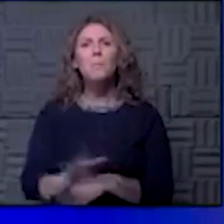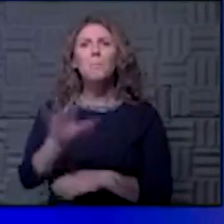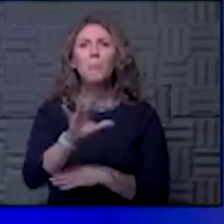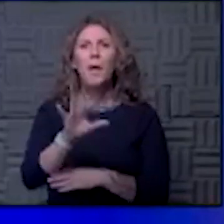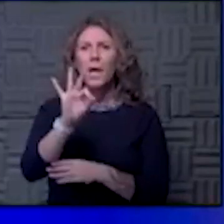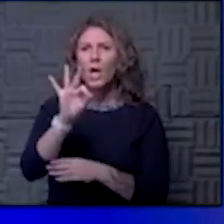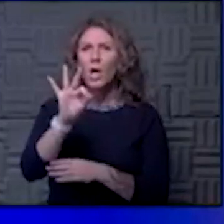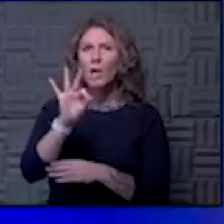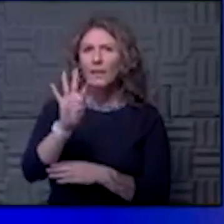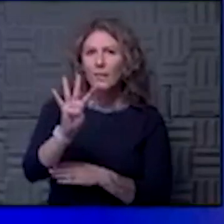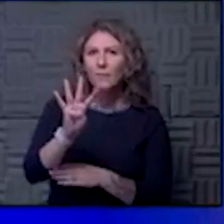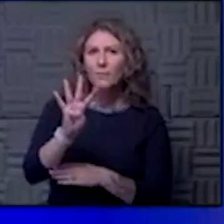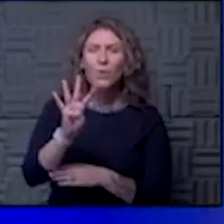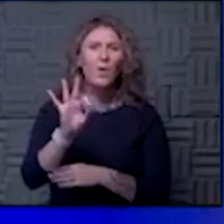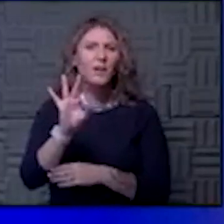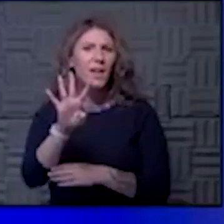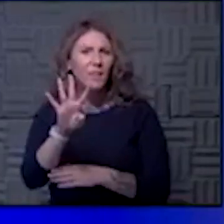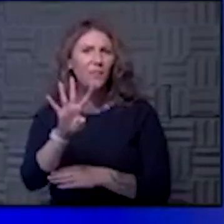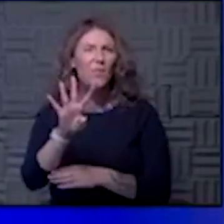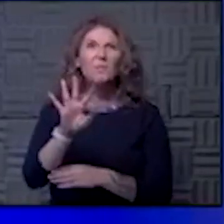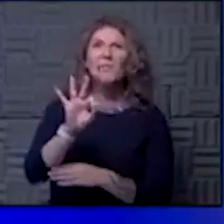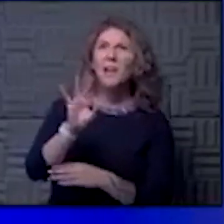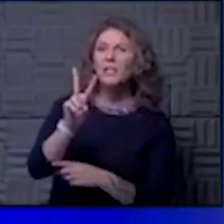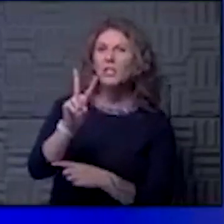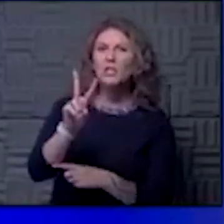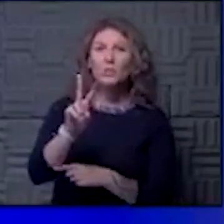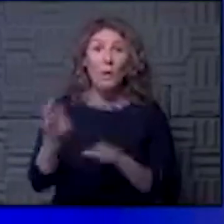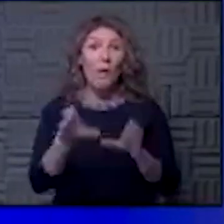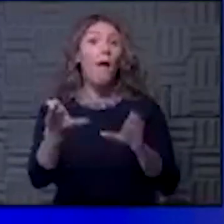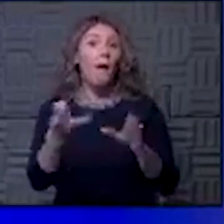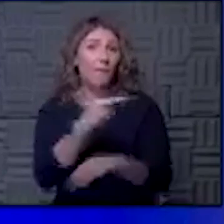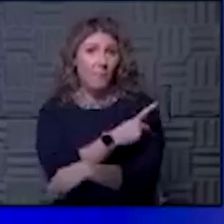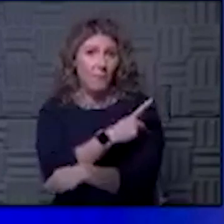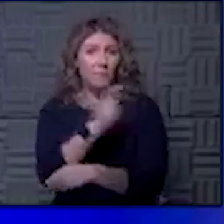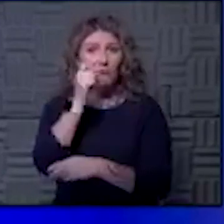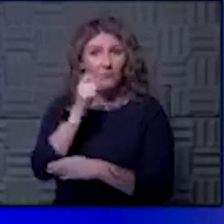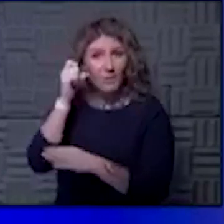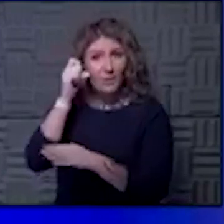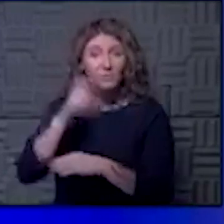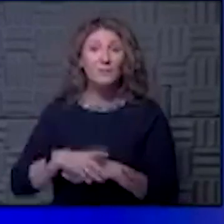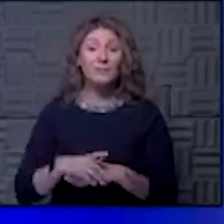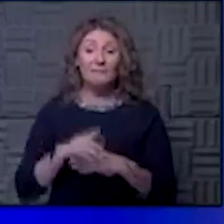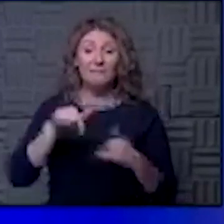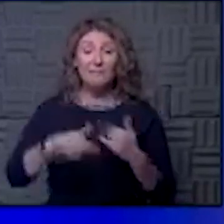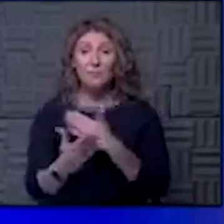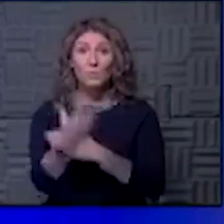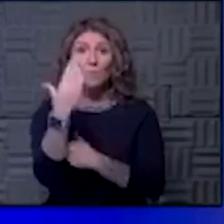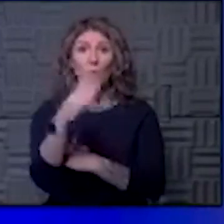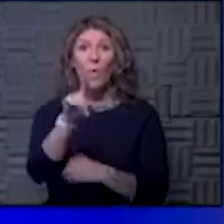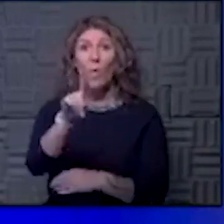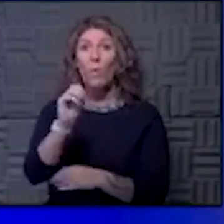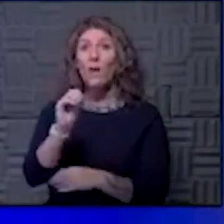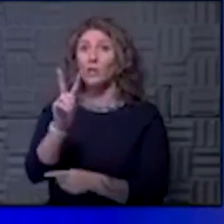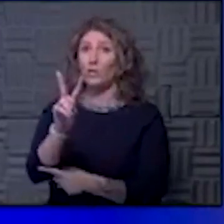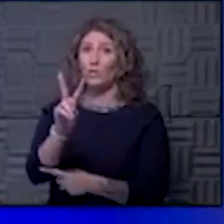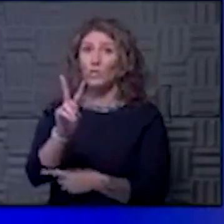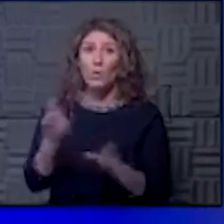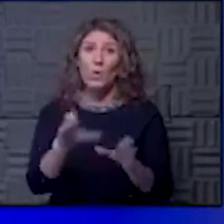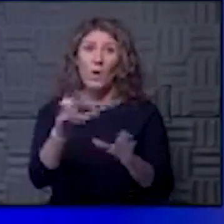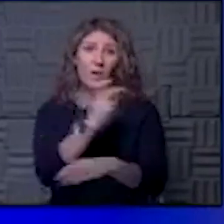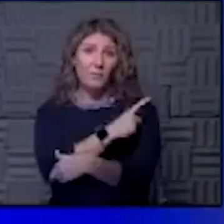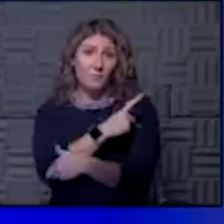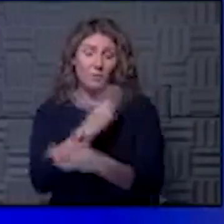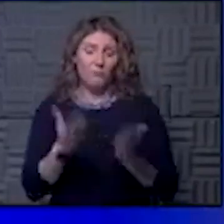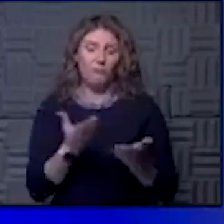think, 92 to 94 patients active in the hospital yesterday. Today we have 102 patients active in the